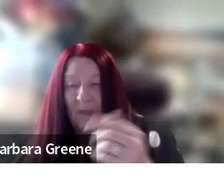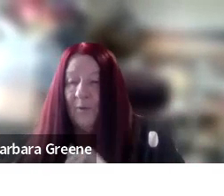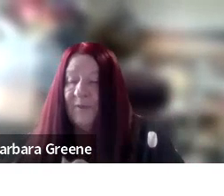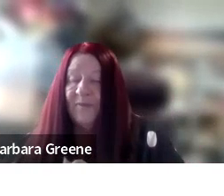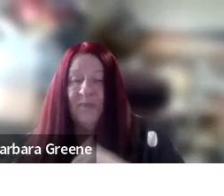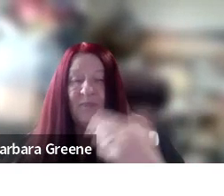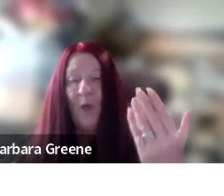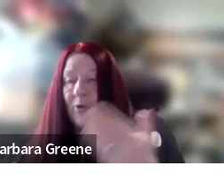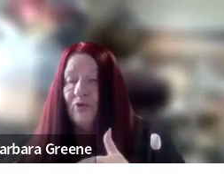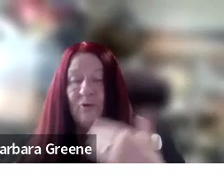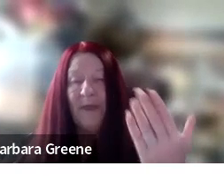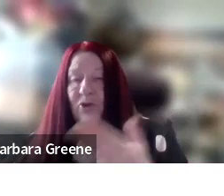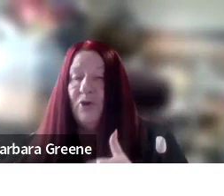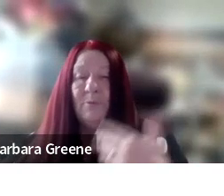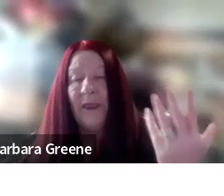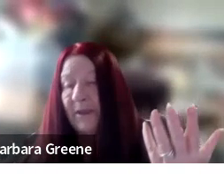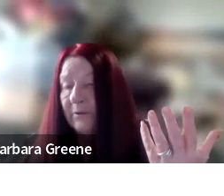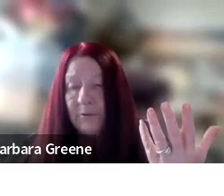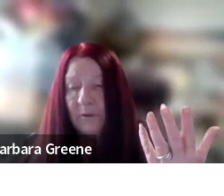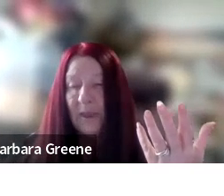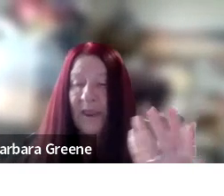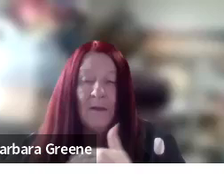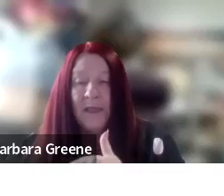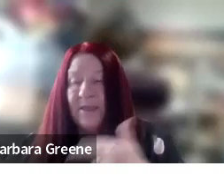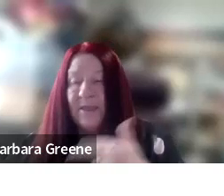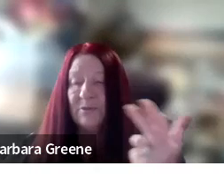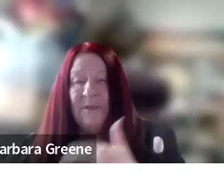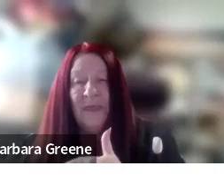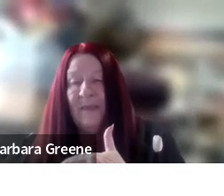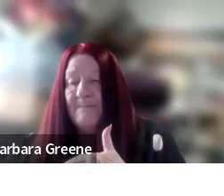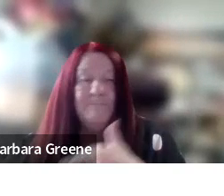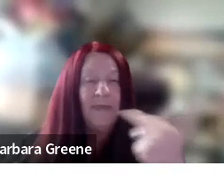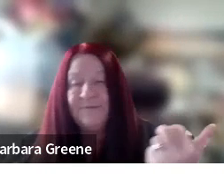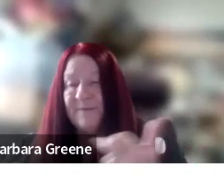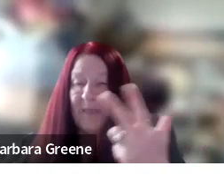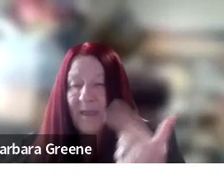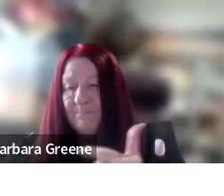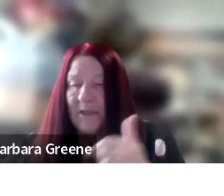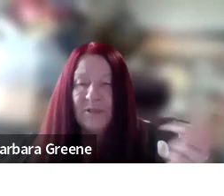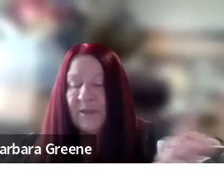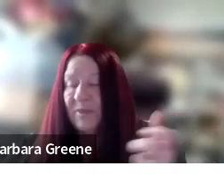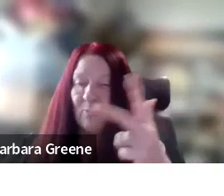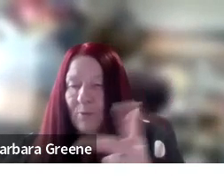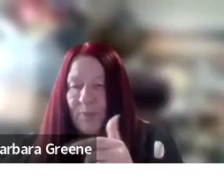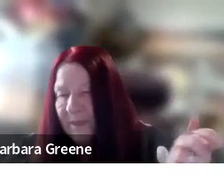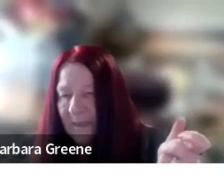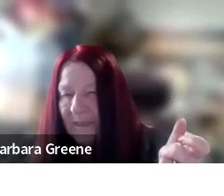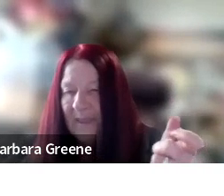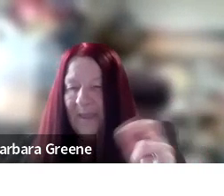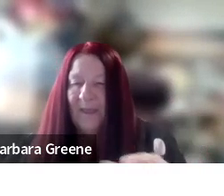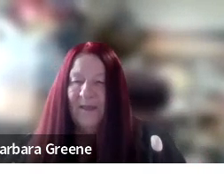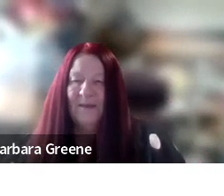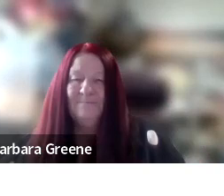foresee, was that this whole notion about human error and how I could really mess something up by clicking the wrong